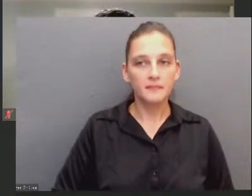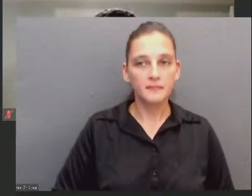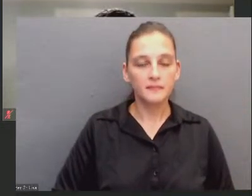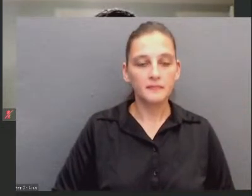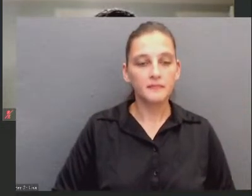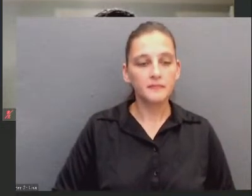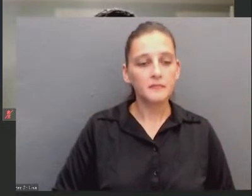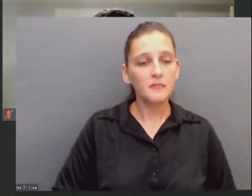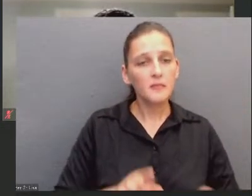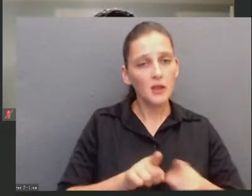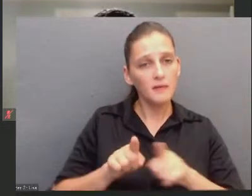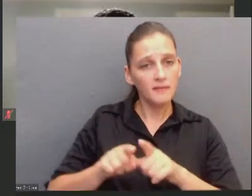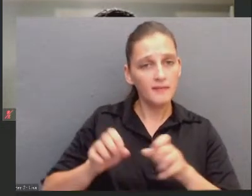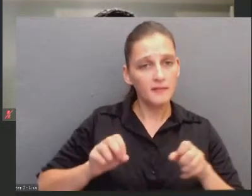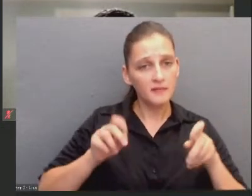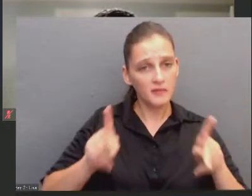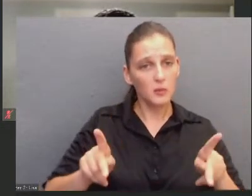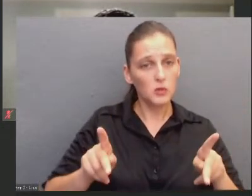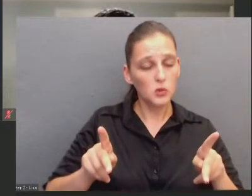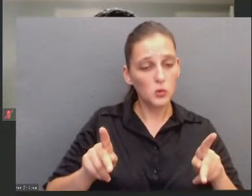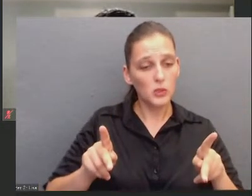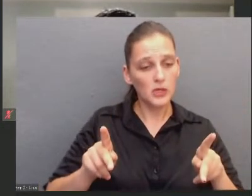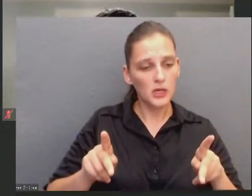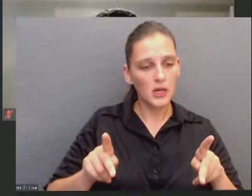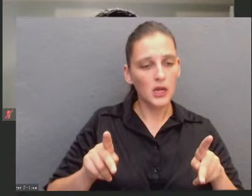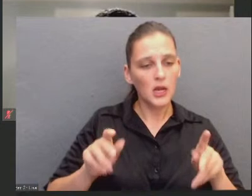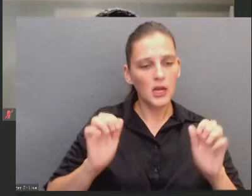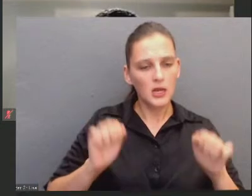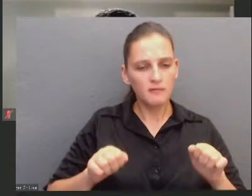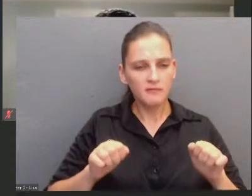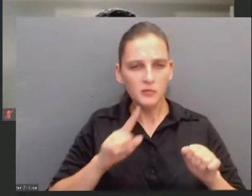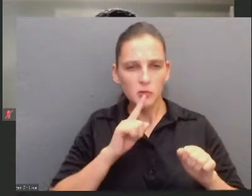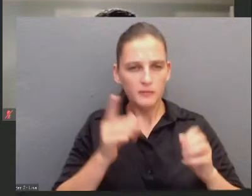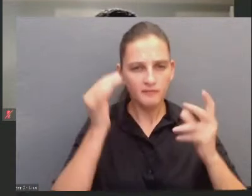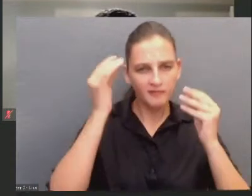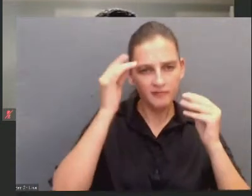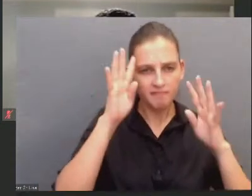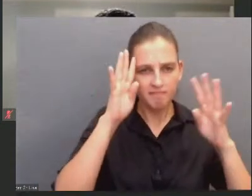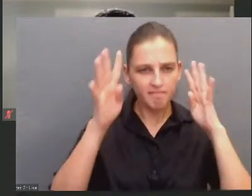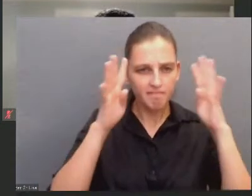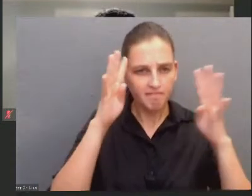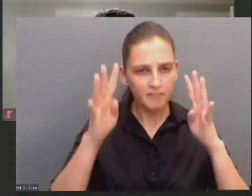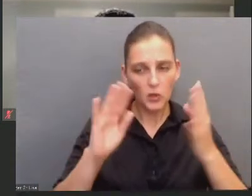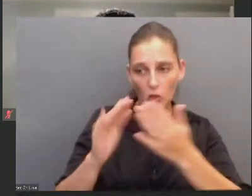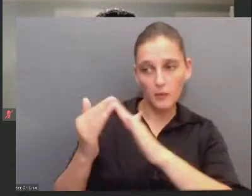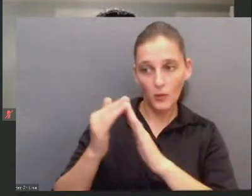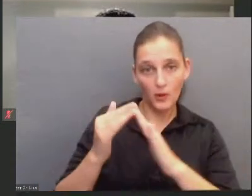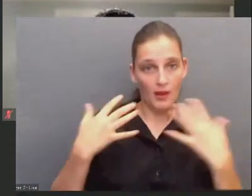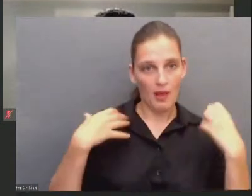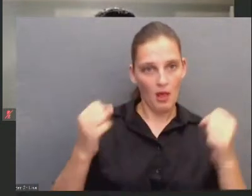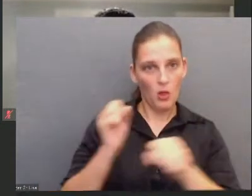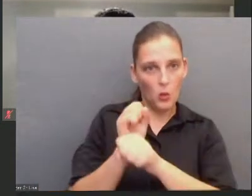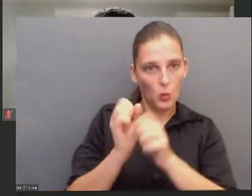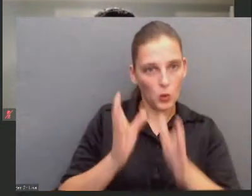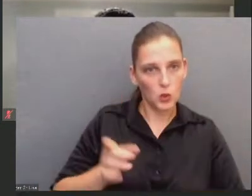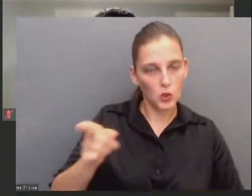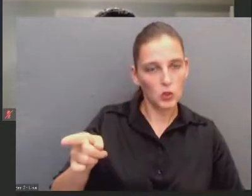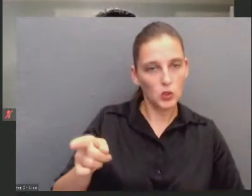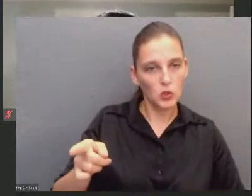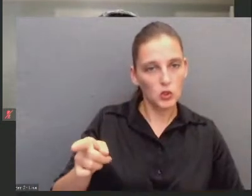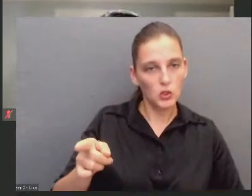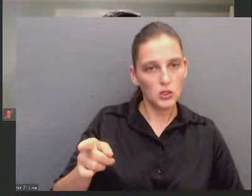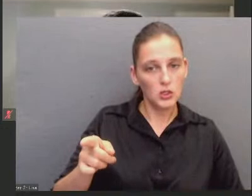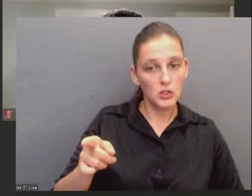I think we can take a look at to be innovative, like our community health workers, and understanding this is a great